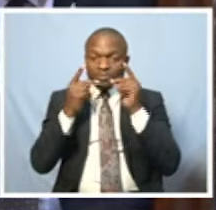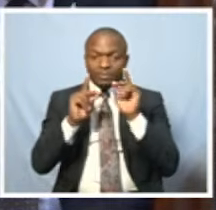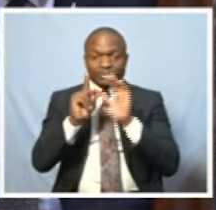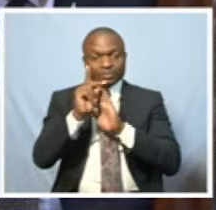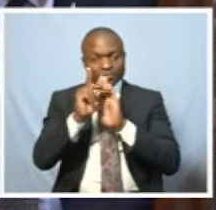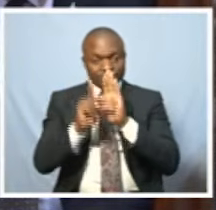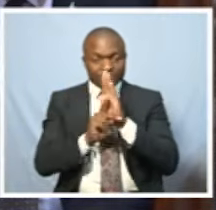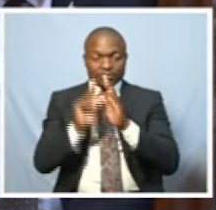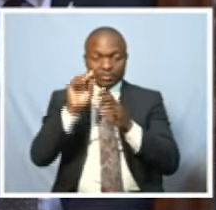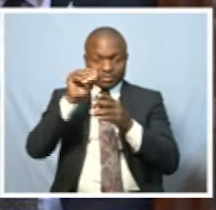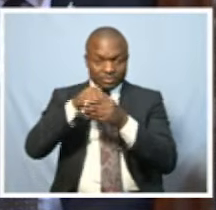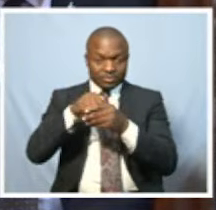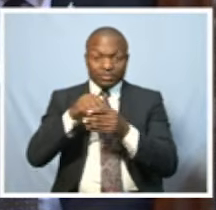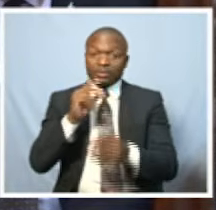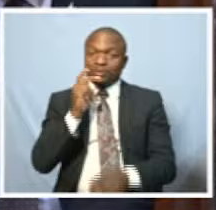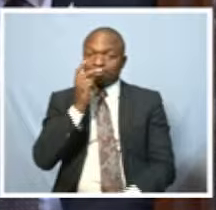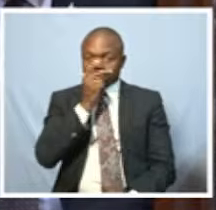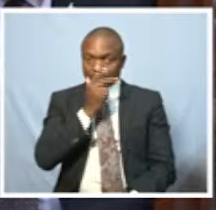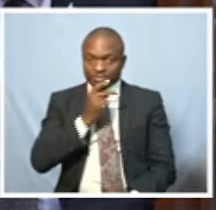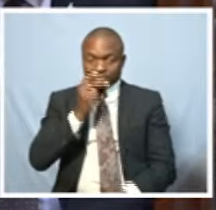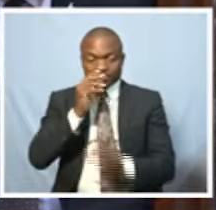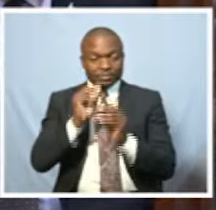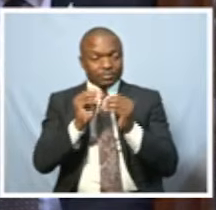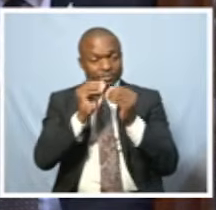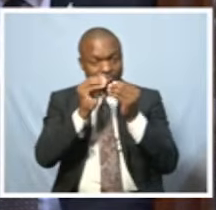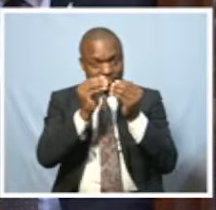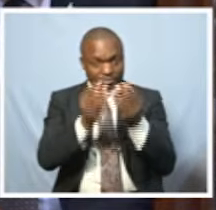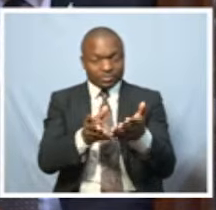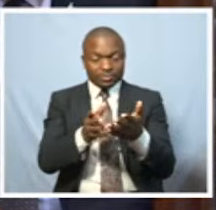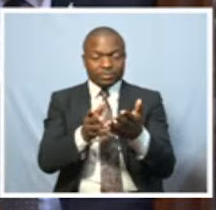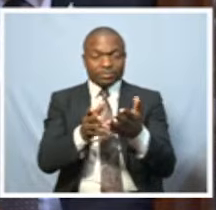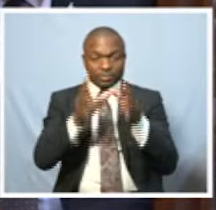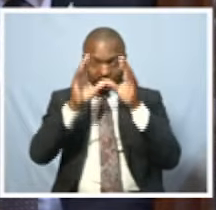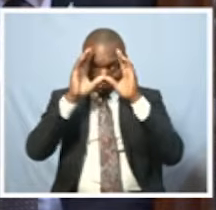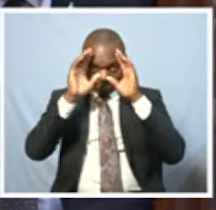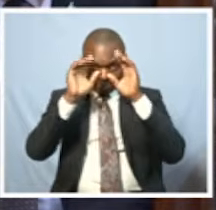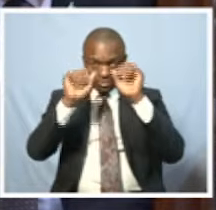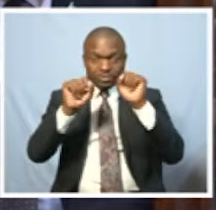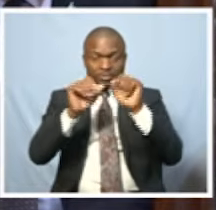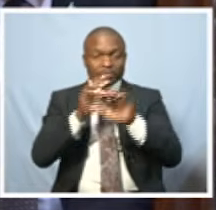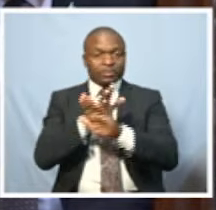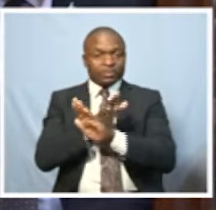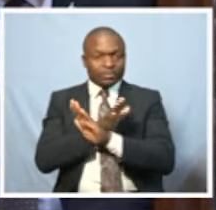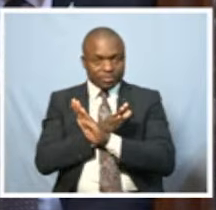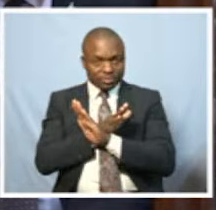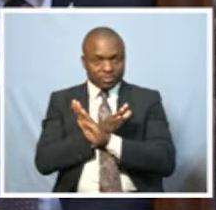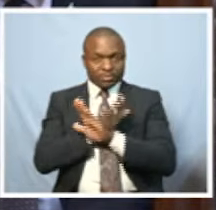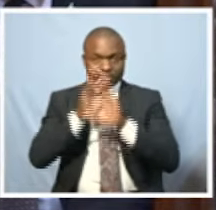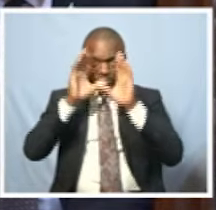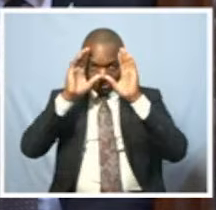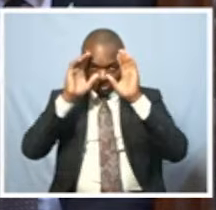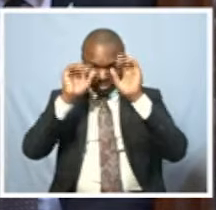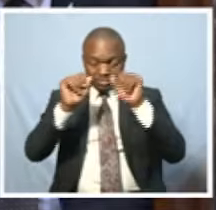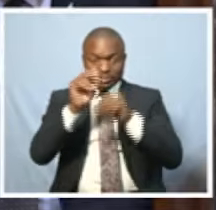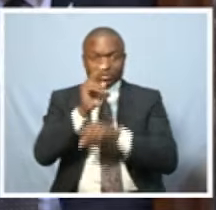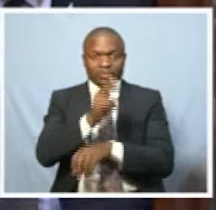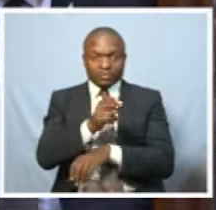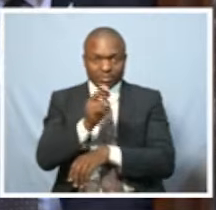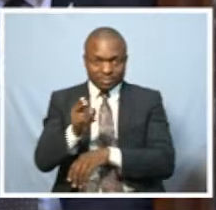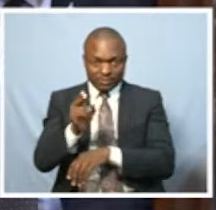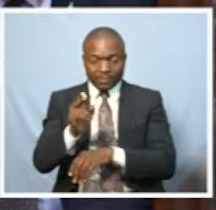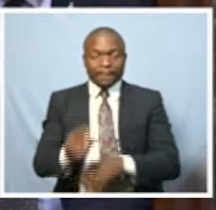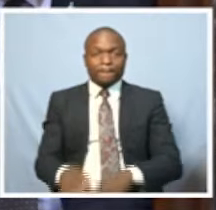policy contained in the speech delivered to this House by the President of the Republic of Zambia, Mr. Hakainde